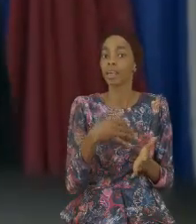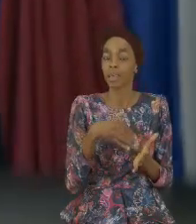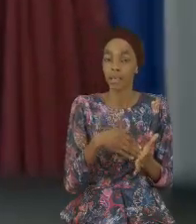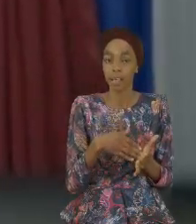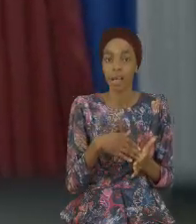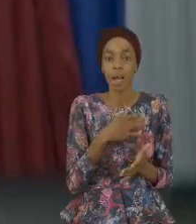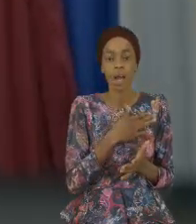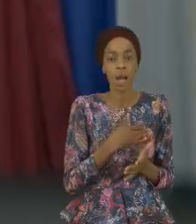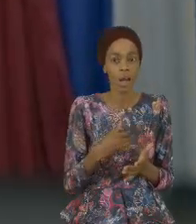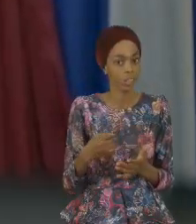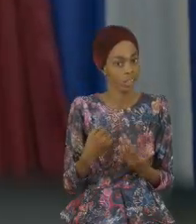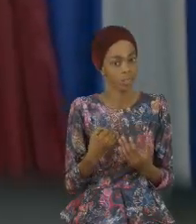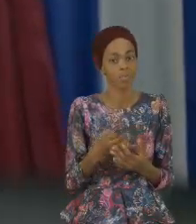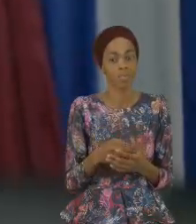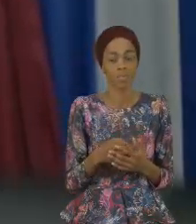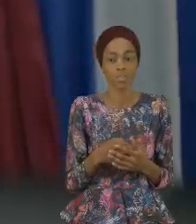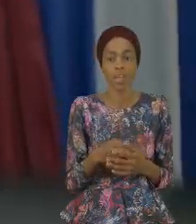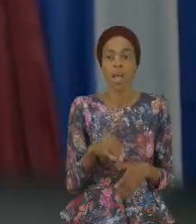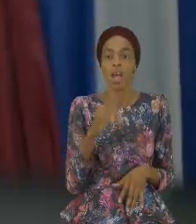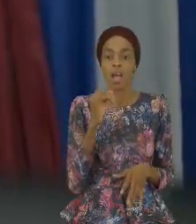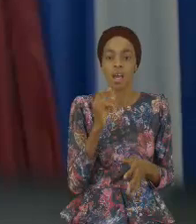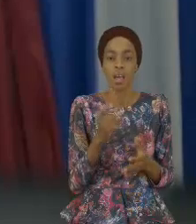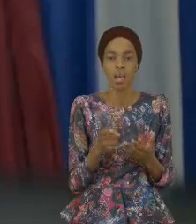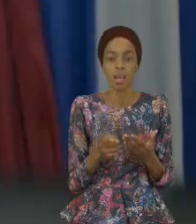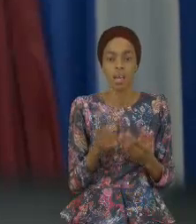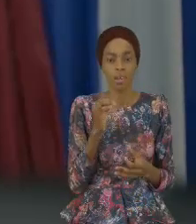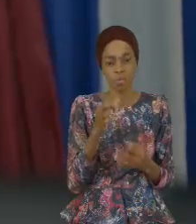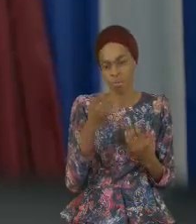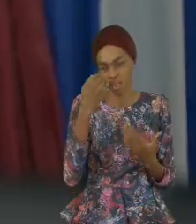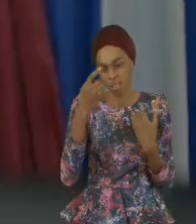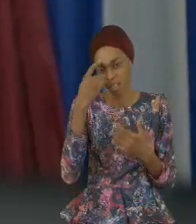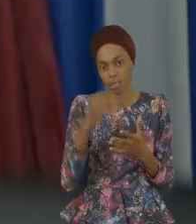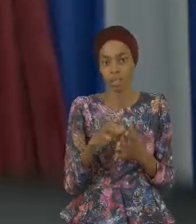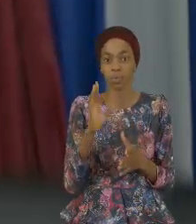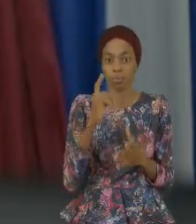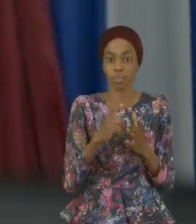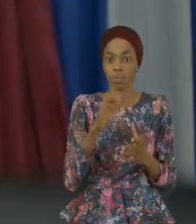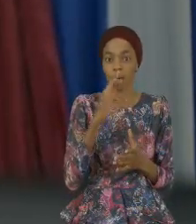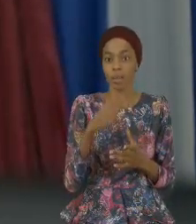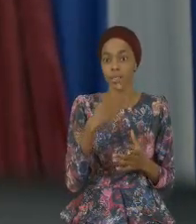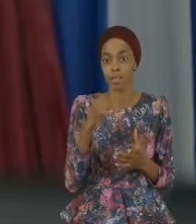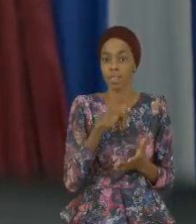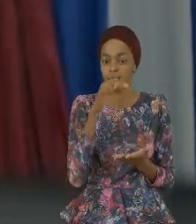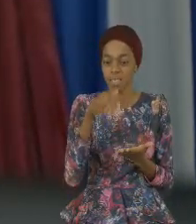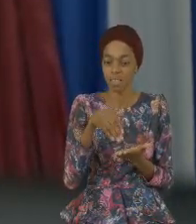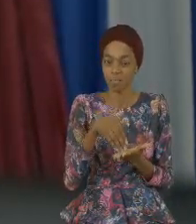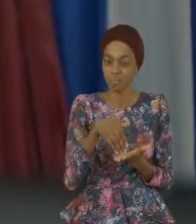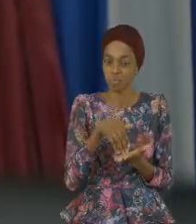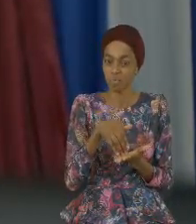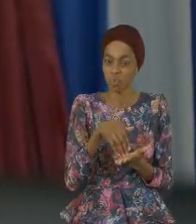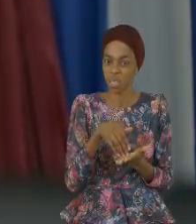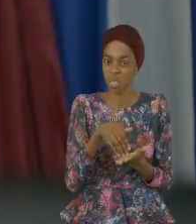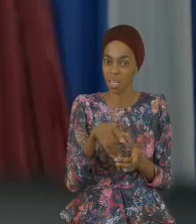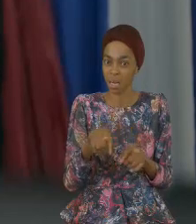and eventually, you know, you might think that what you're saying is as weak as a drop of